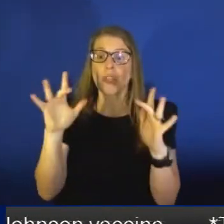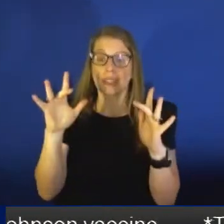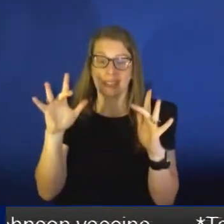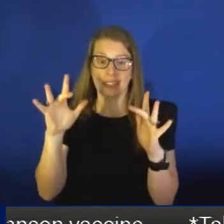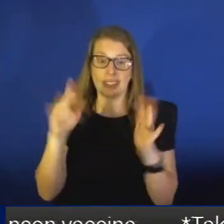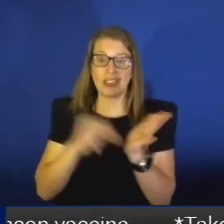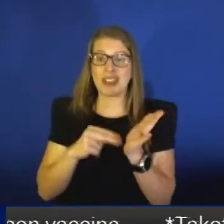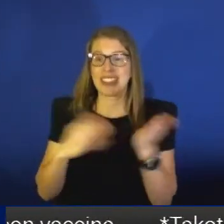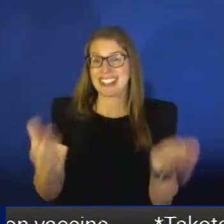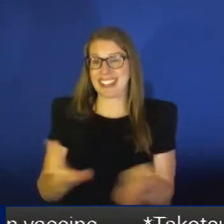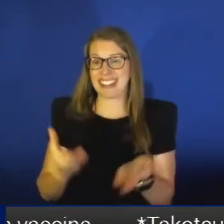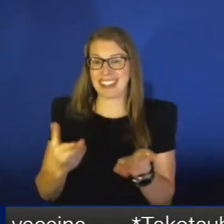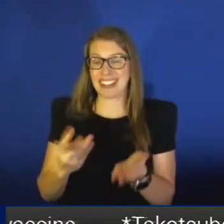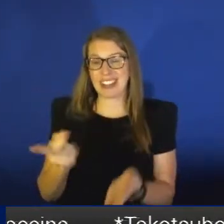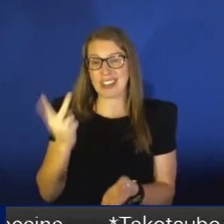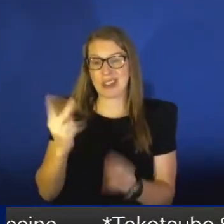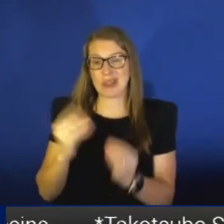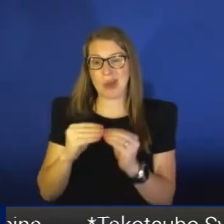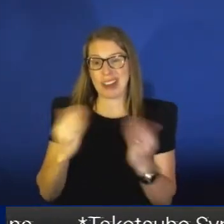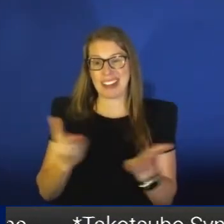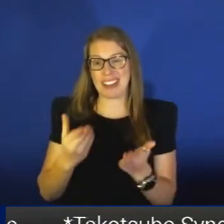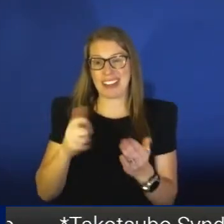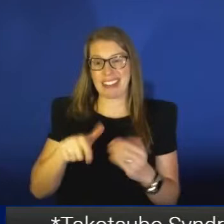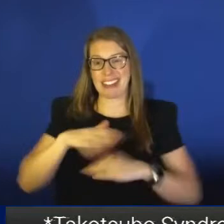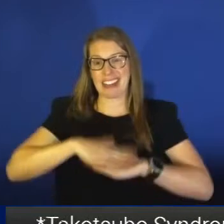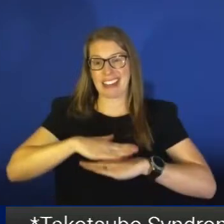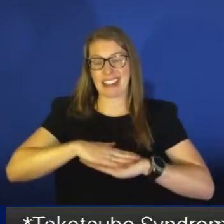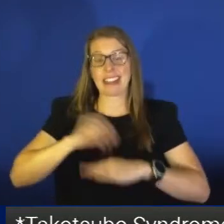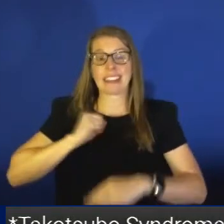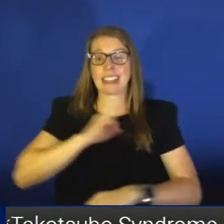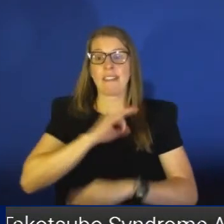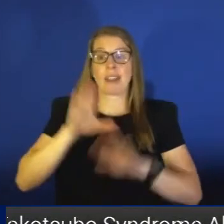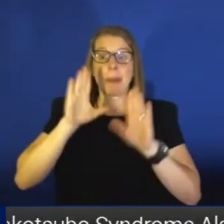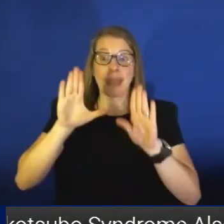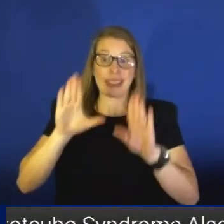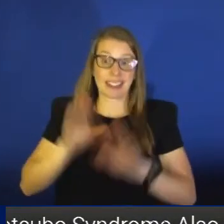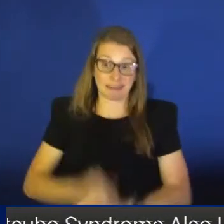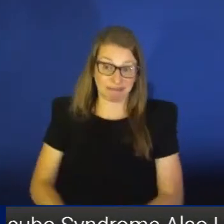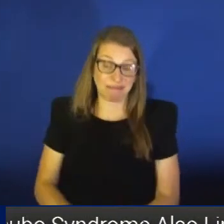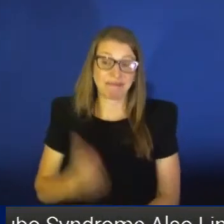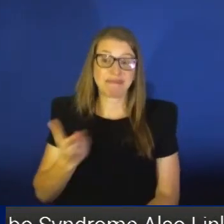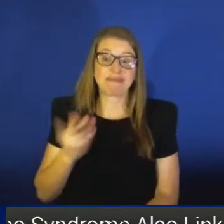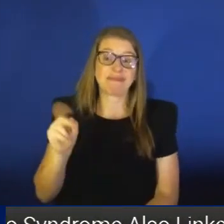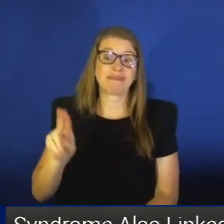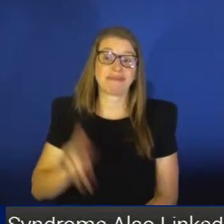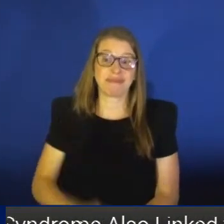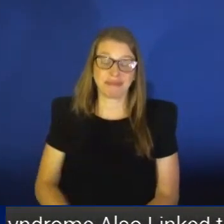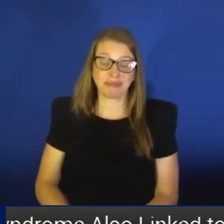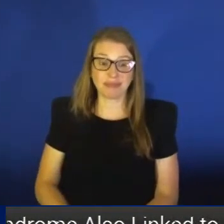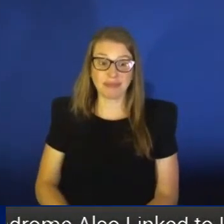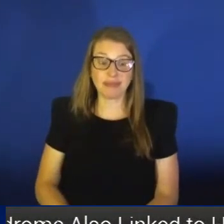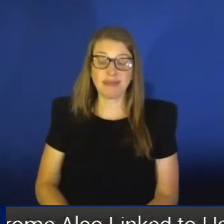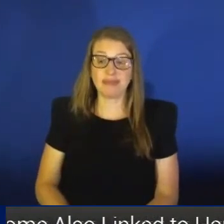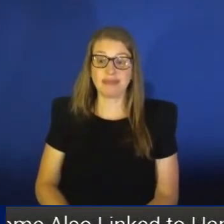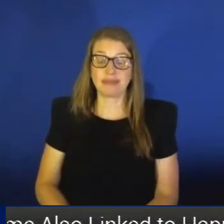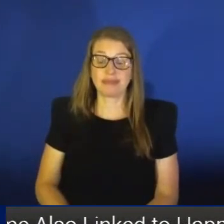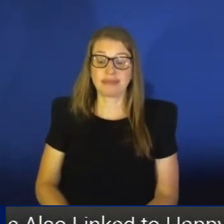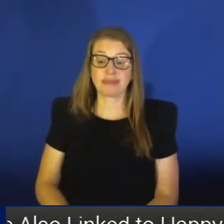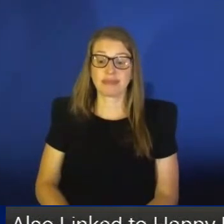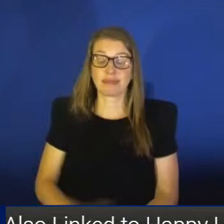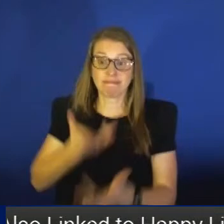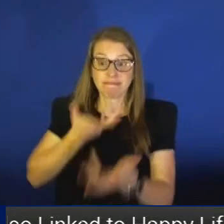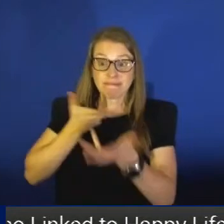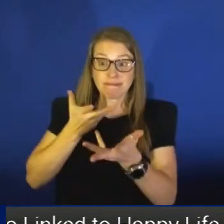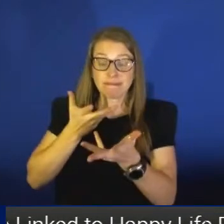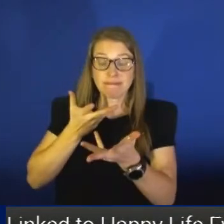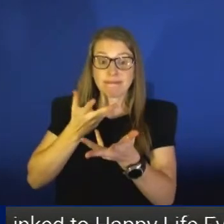but it's why our staff is amazing. Being in the moment, listening, and responding